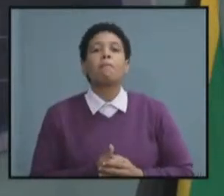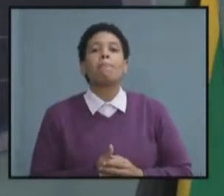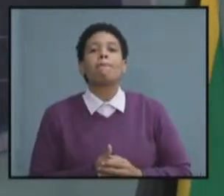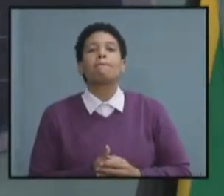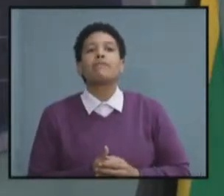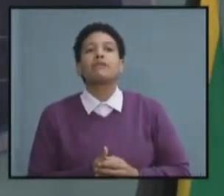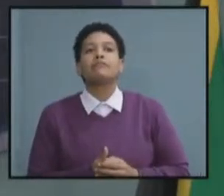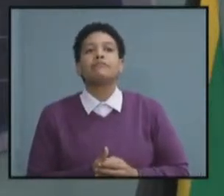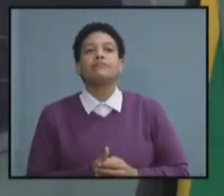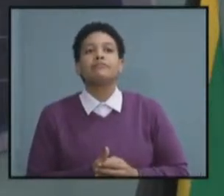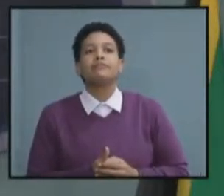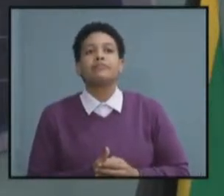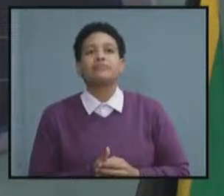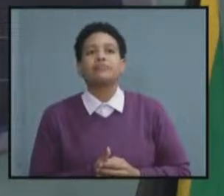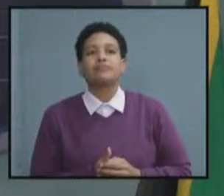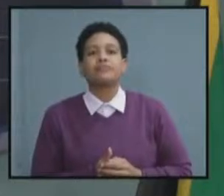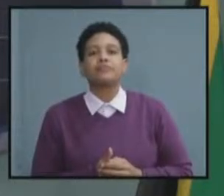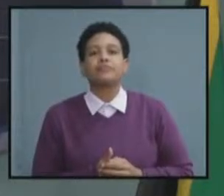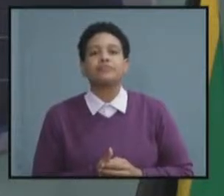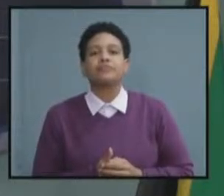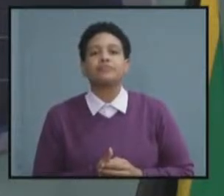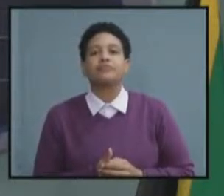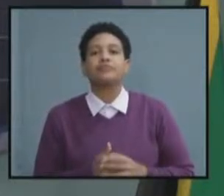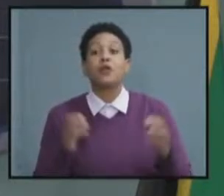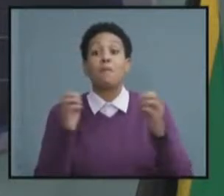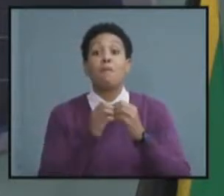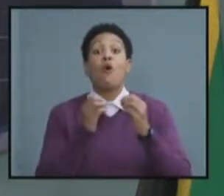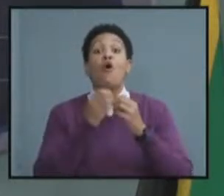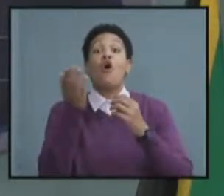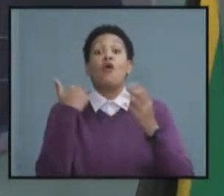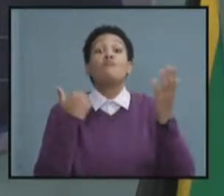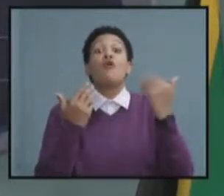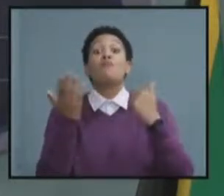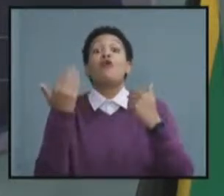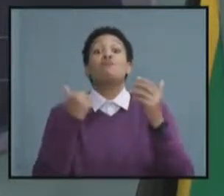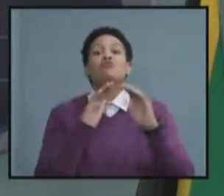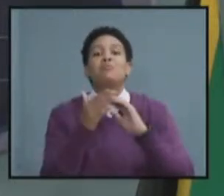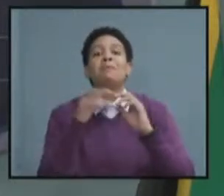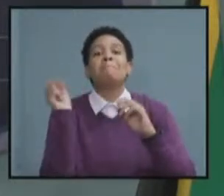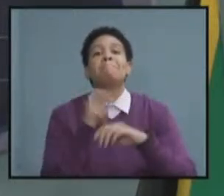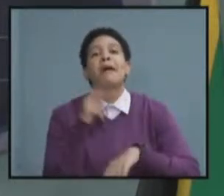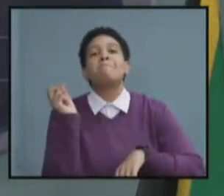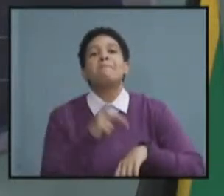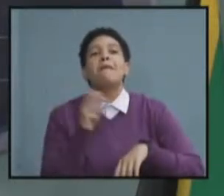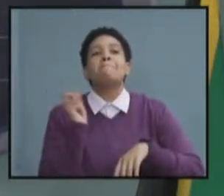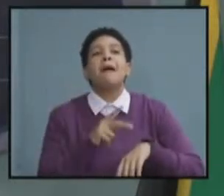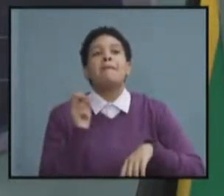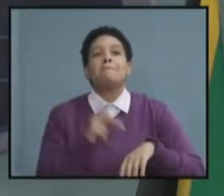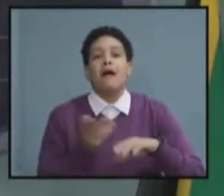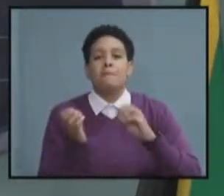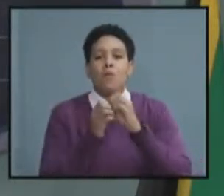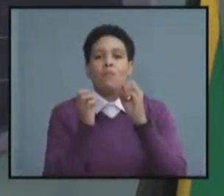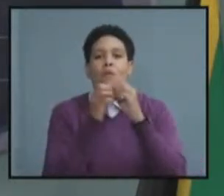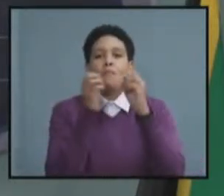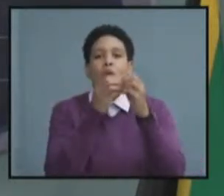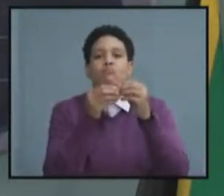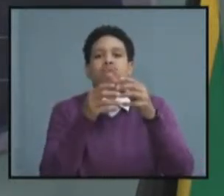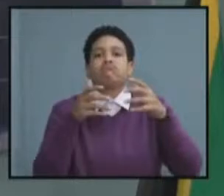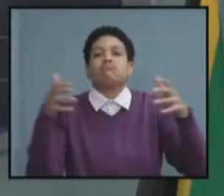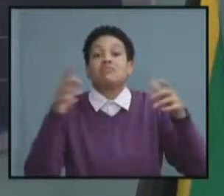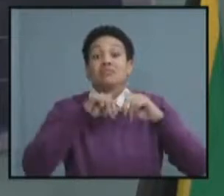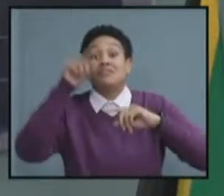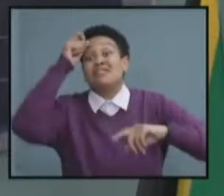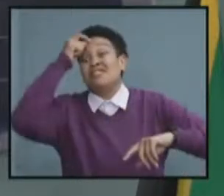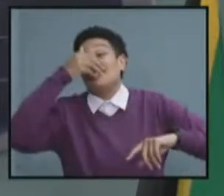the rate at which we are repatriating our Jamaican brothers and sisters. But even with the best will in the